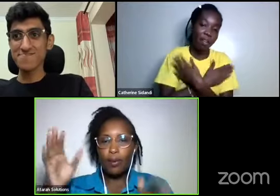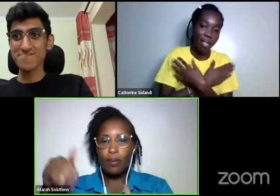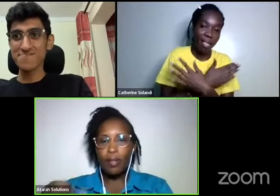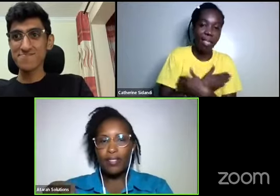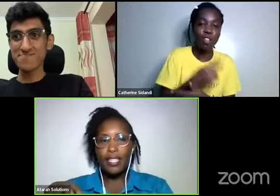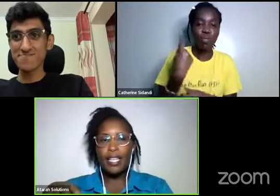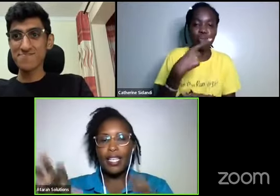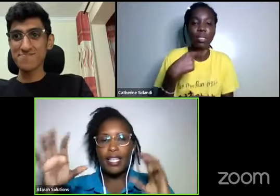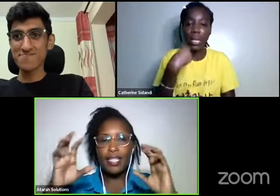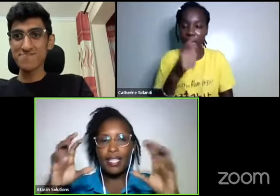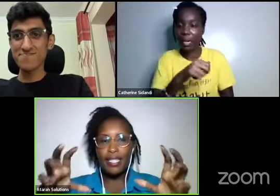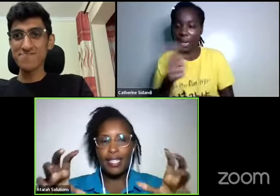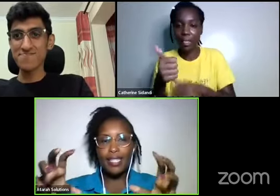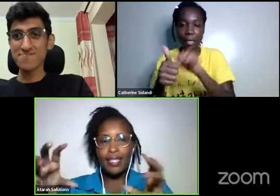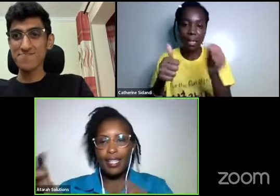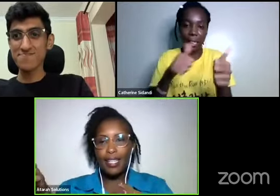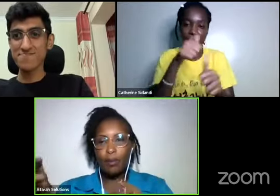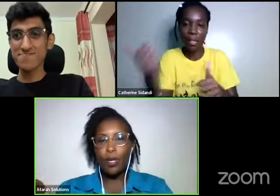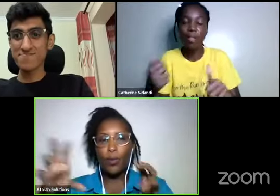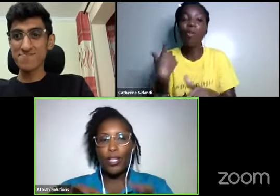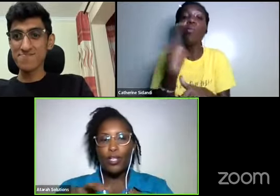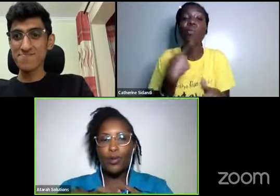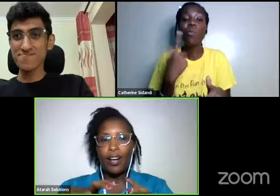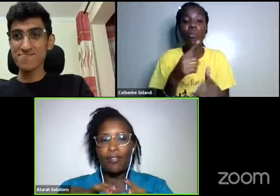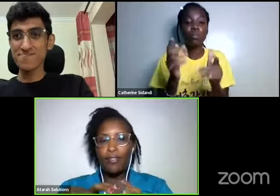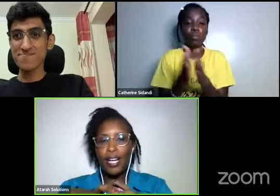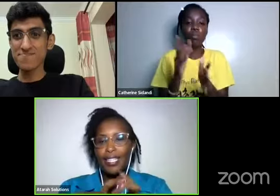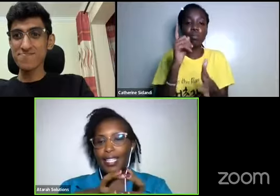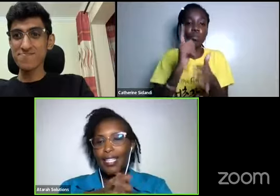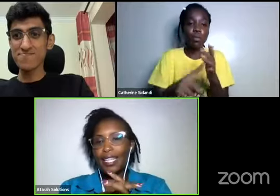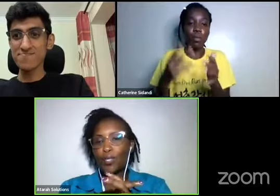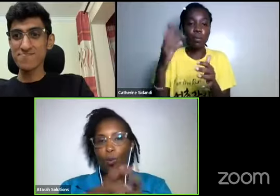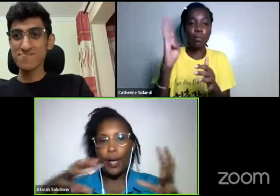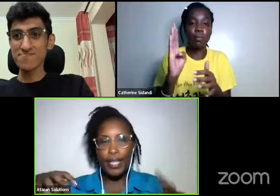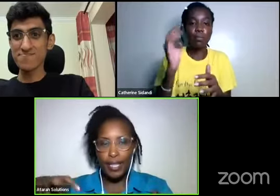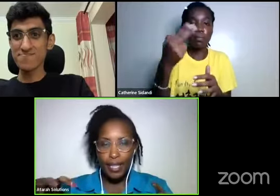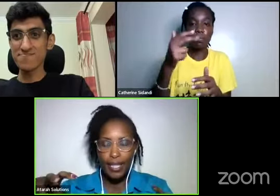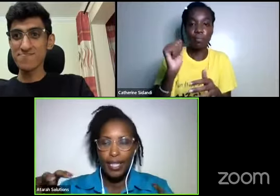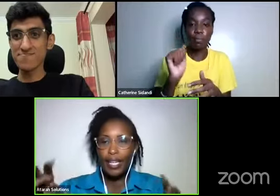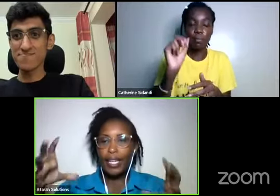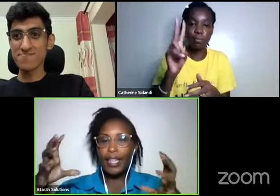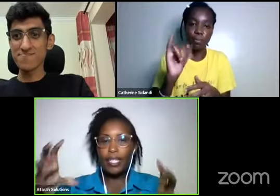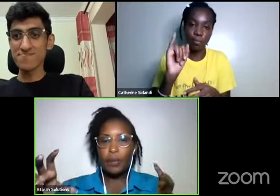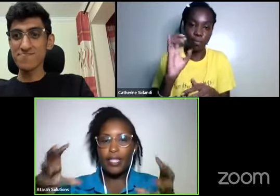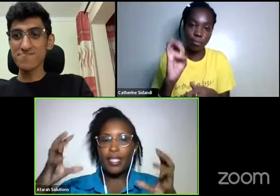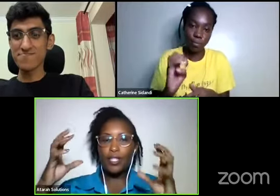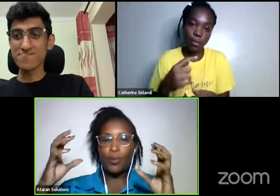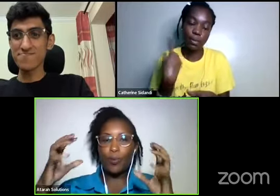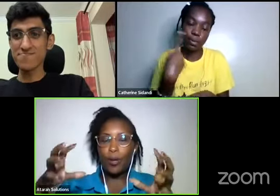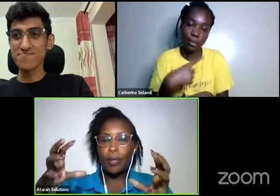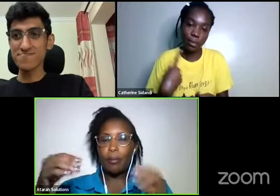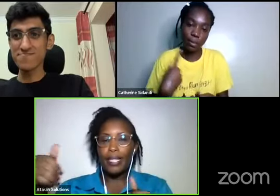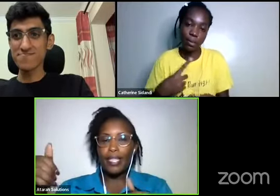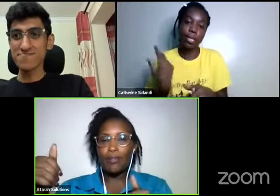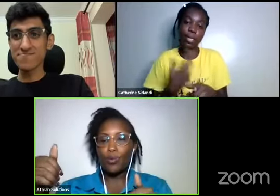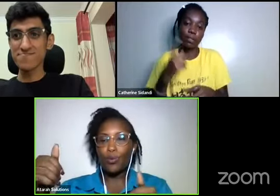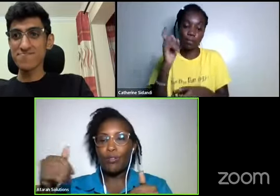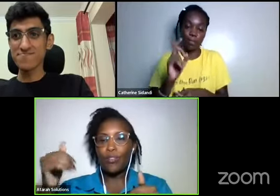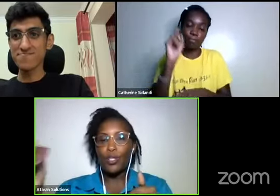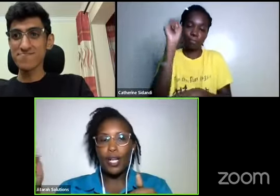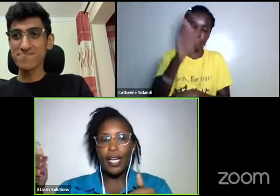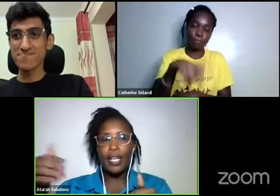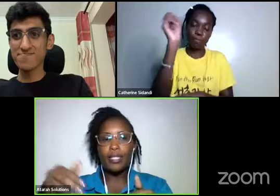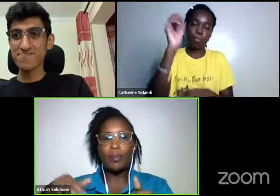fine. But what Bobby is saying is that is unsustainable. We need to have cast the net wider. And that means that you probably might have